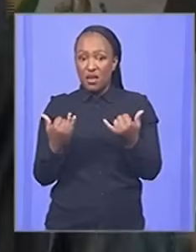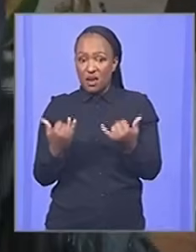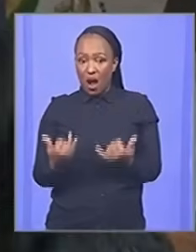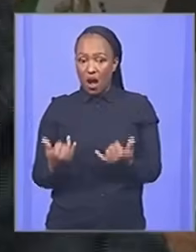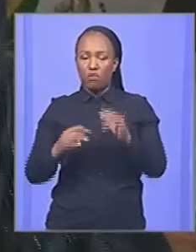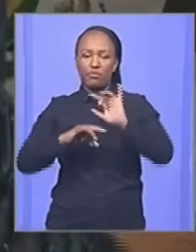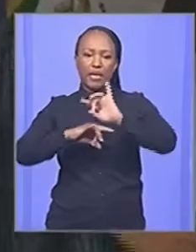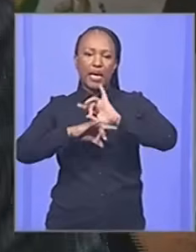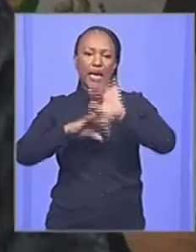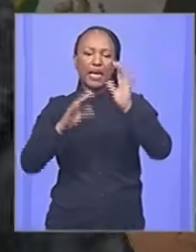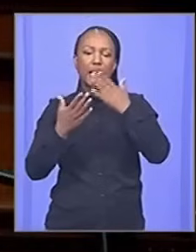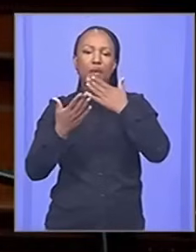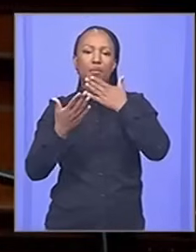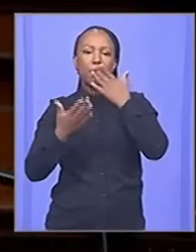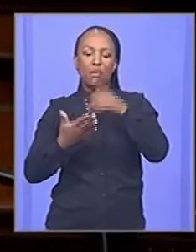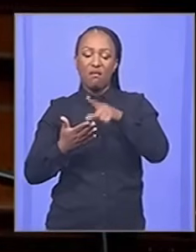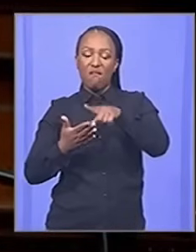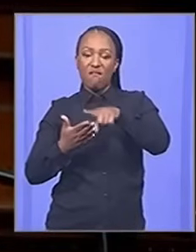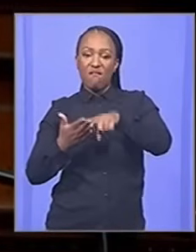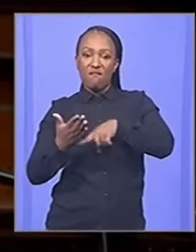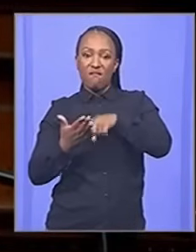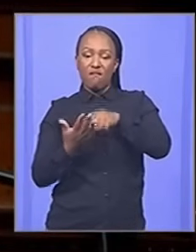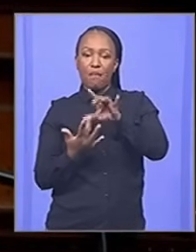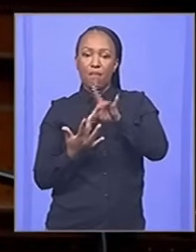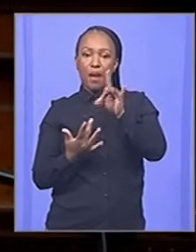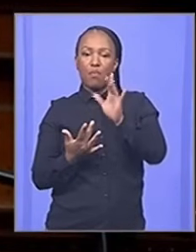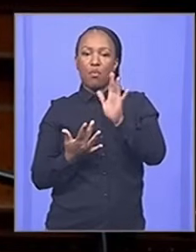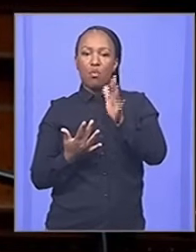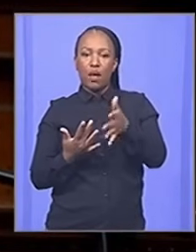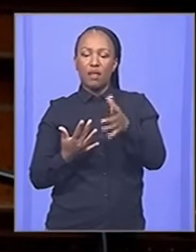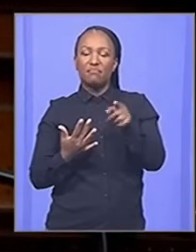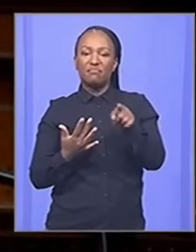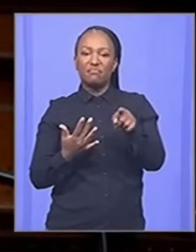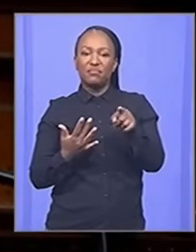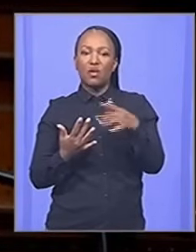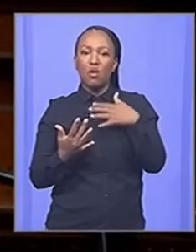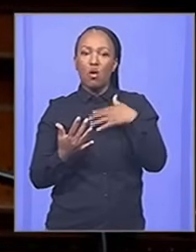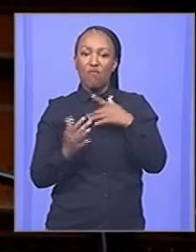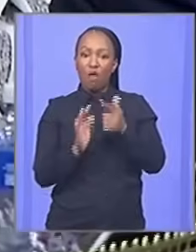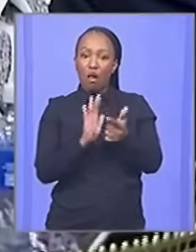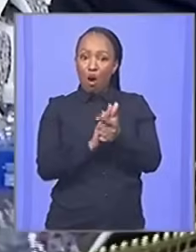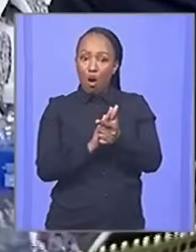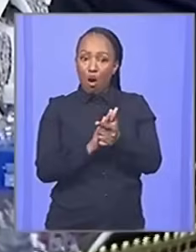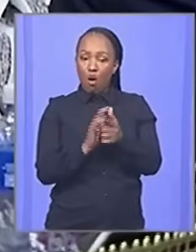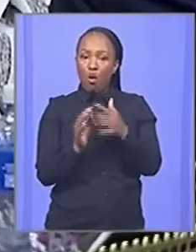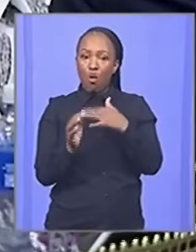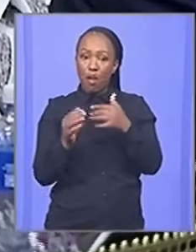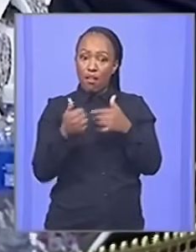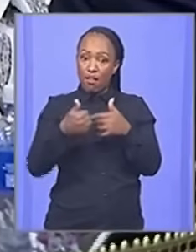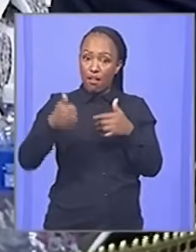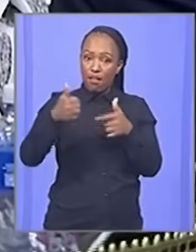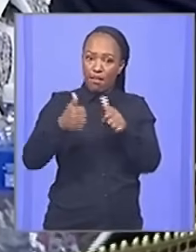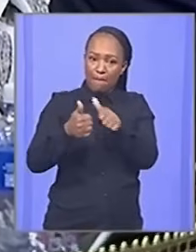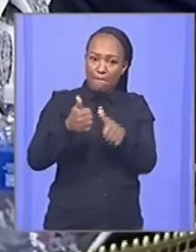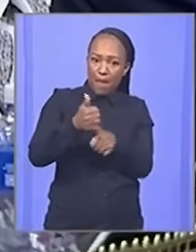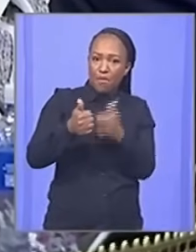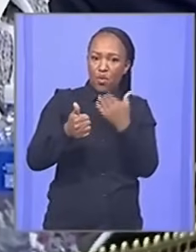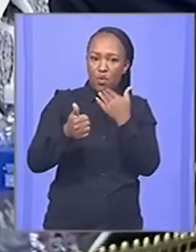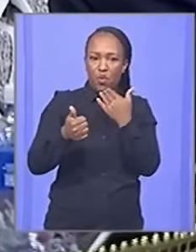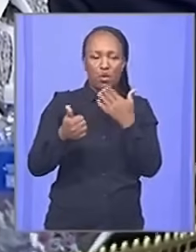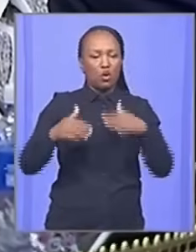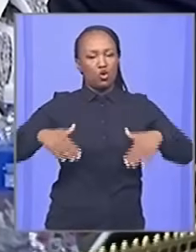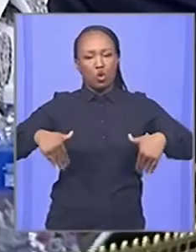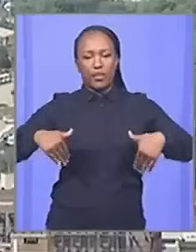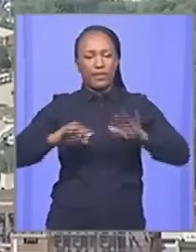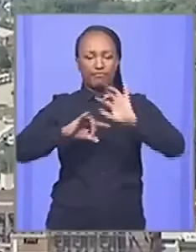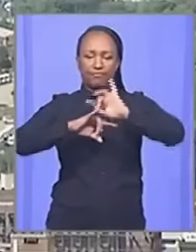tla kgethwa ho ba motsamaisi wa dipuisano le motlatsi le kgotleng la ketsamolao. Magala Masiteng, Lefapheng la ditaba